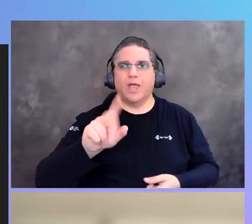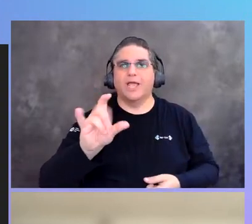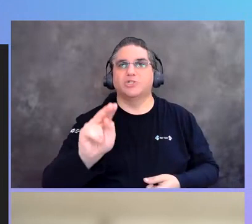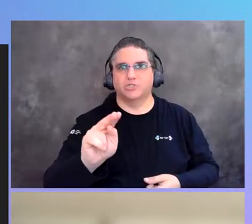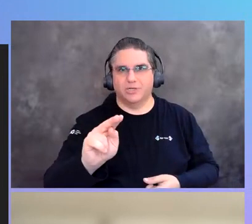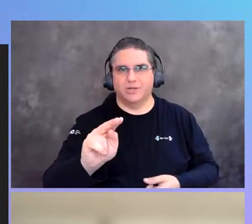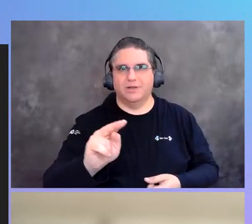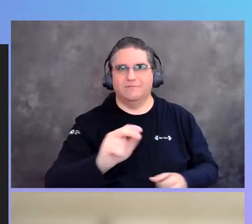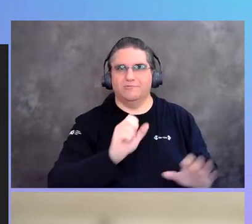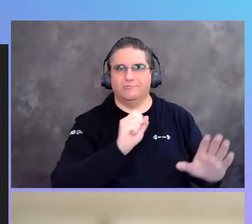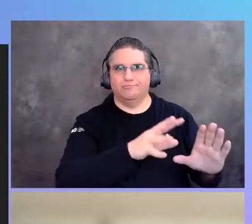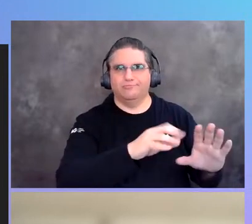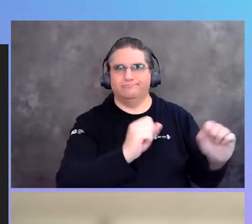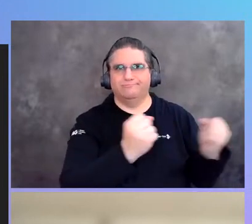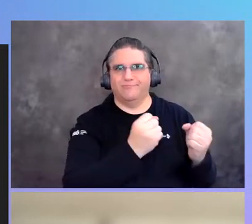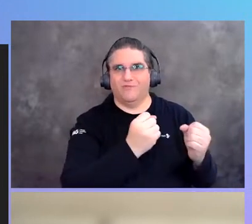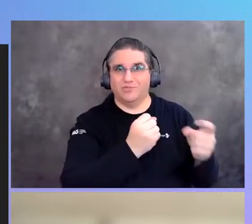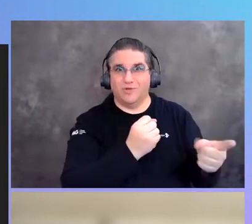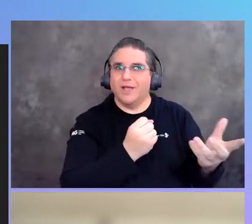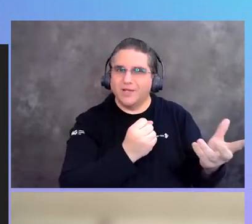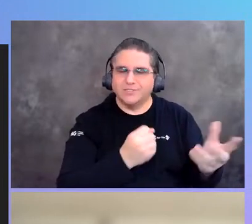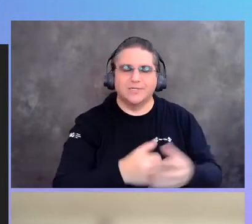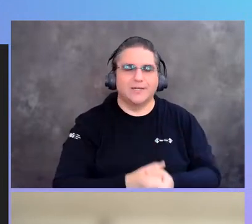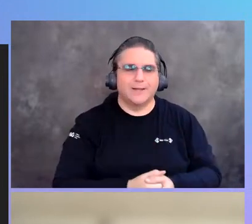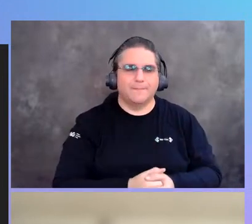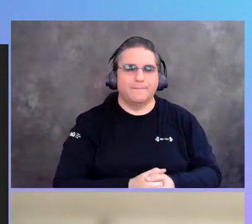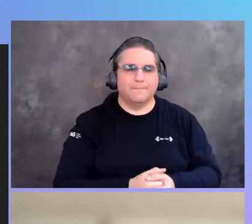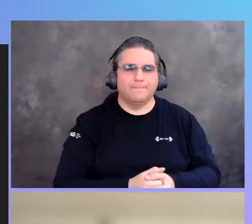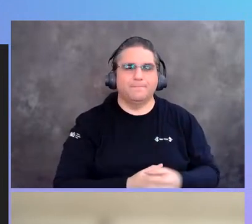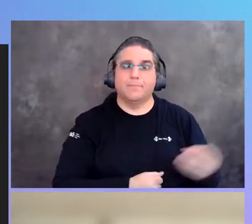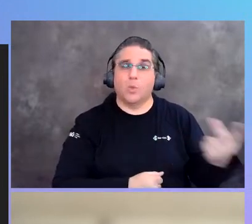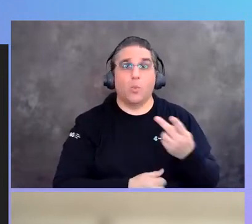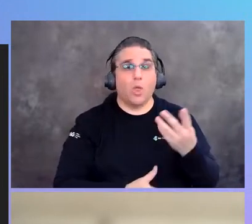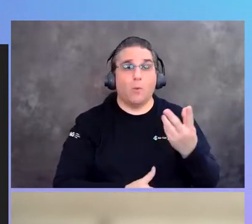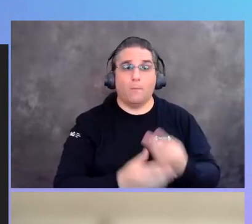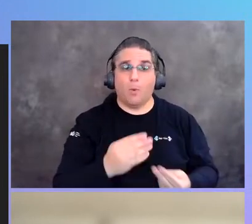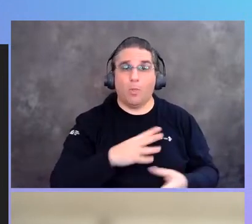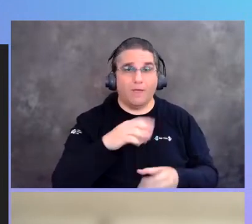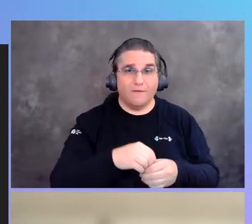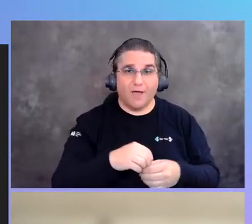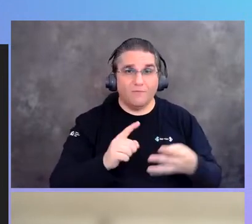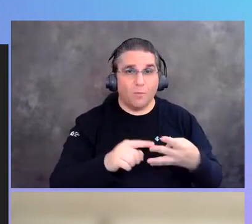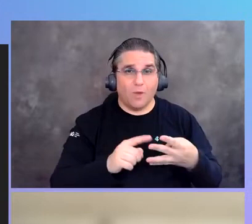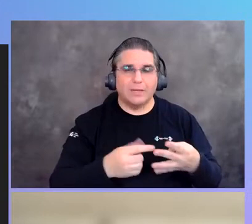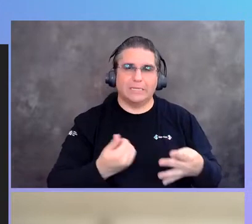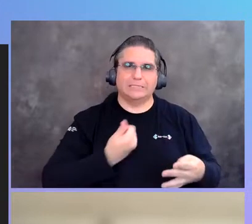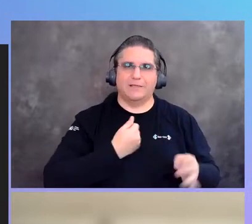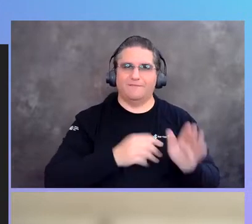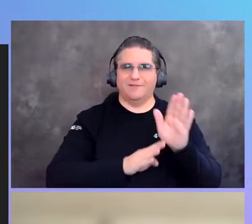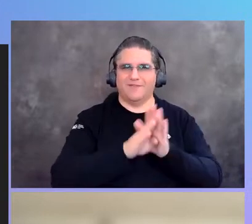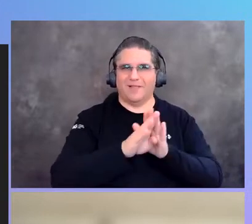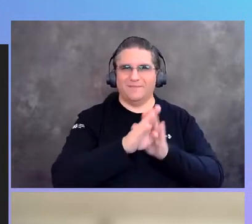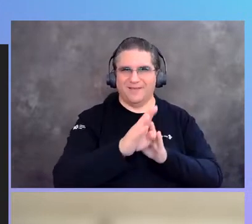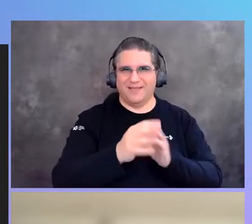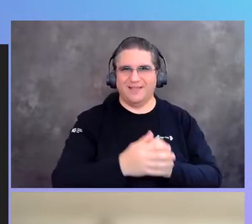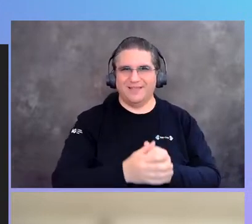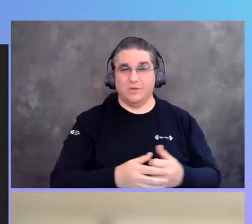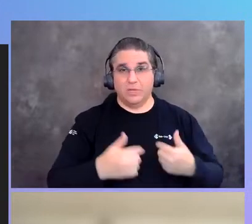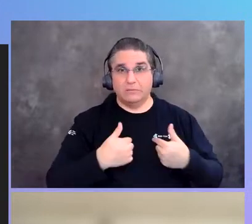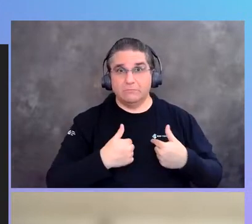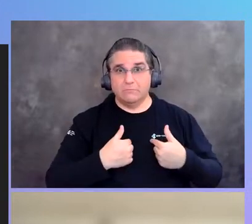forward. We're both into self-development as well. Not only have I enjoyed